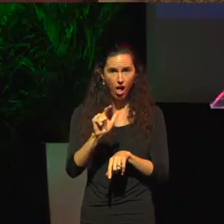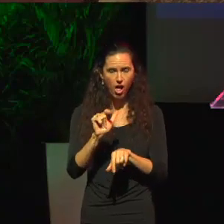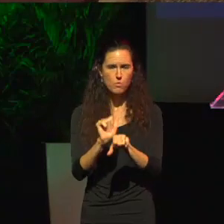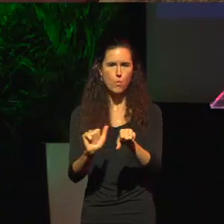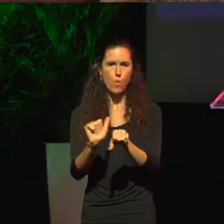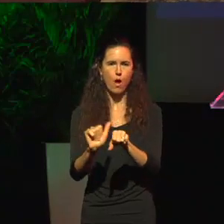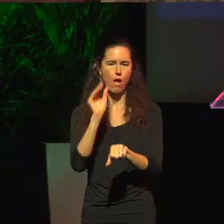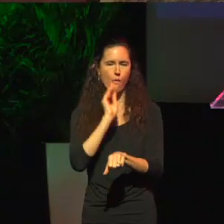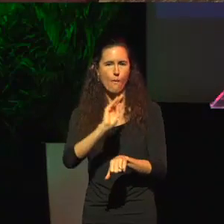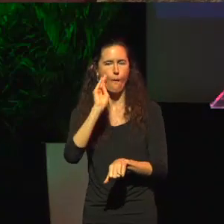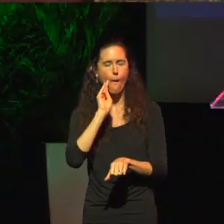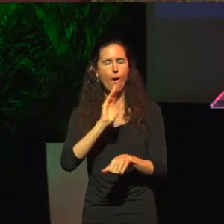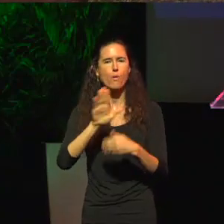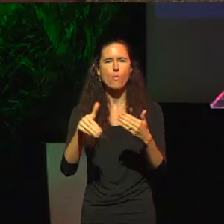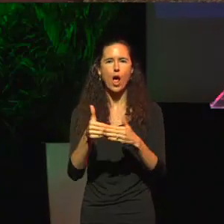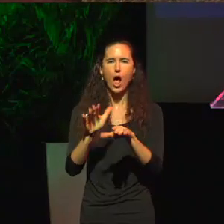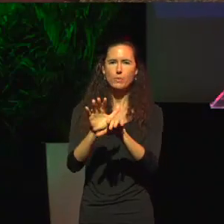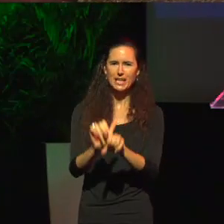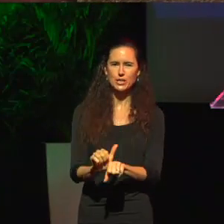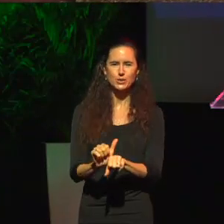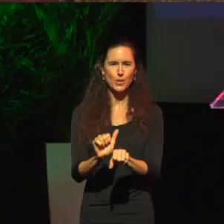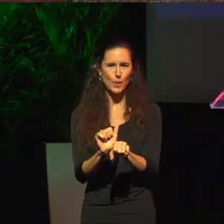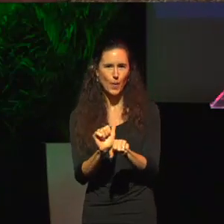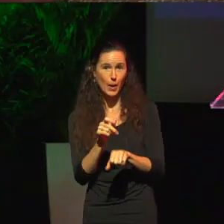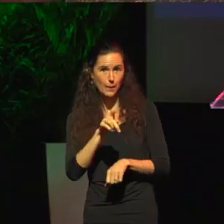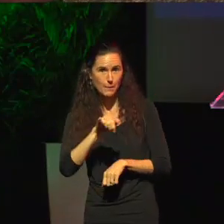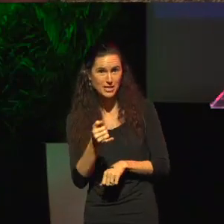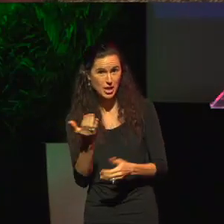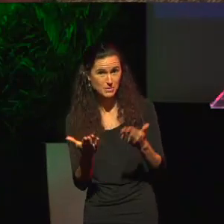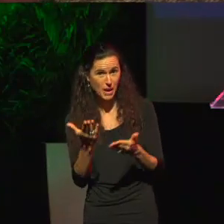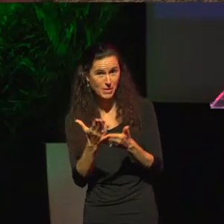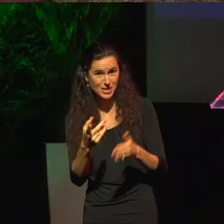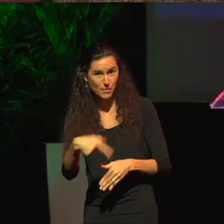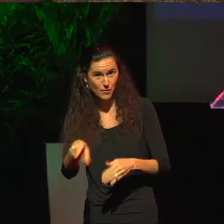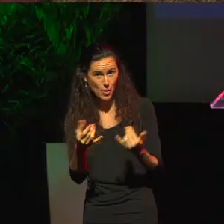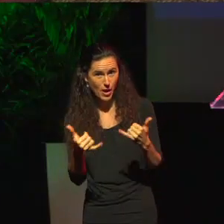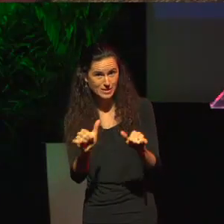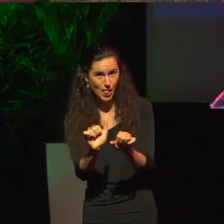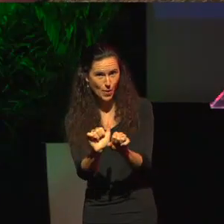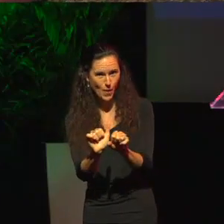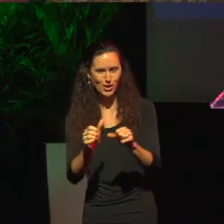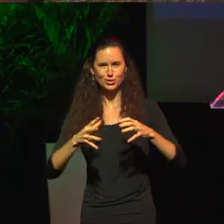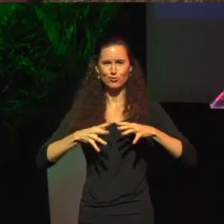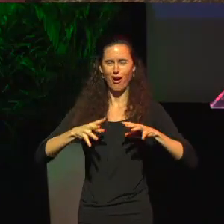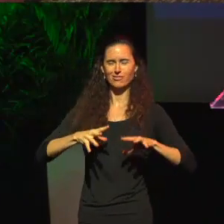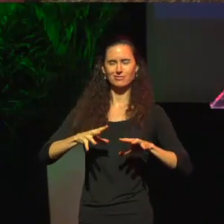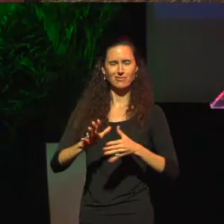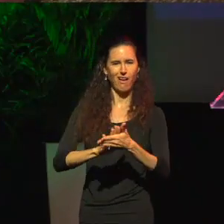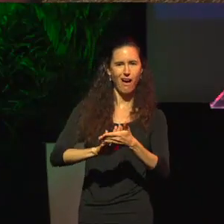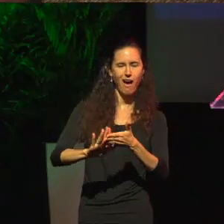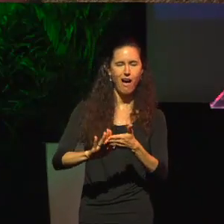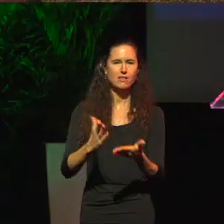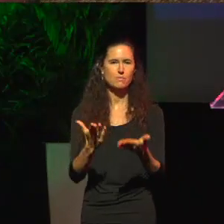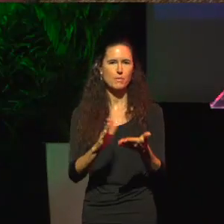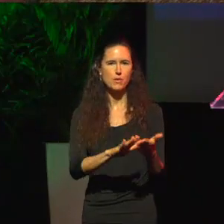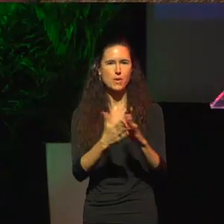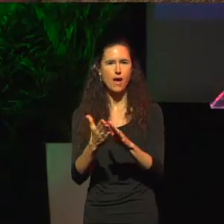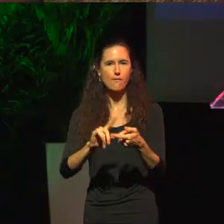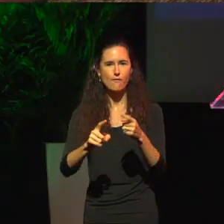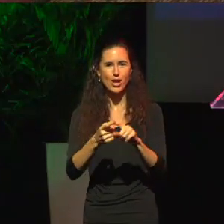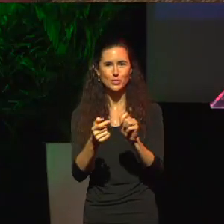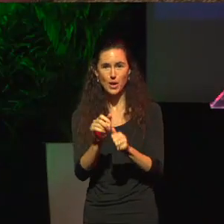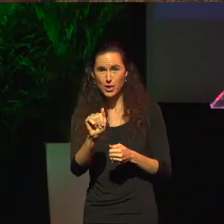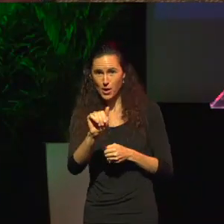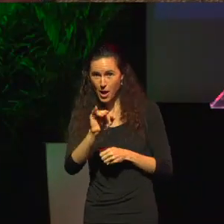all been getting used to working in our PJs. Maybe some of you are still working to dress to impress. Maybe you've become friends with your